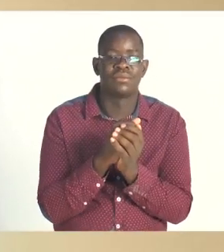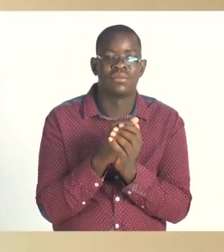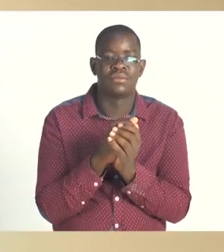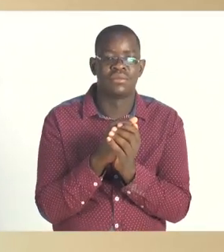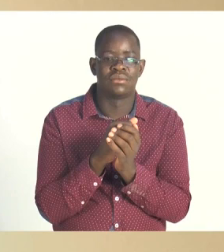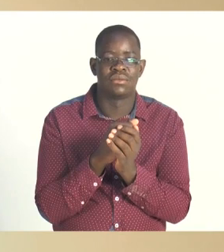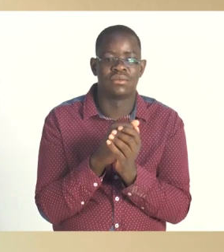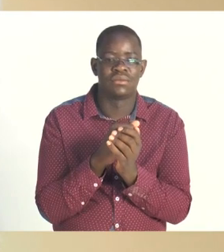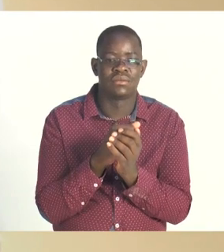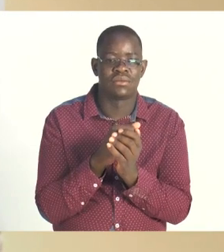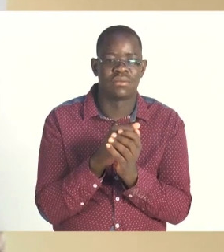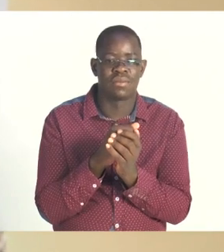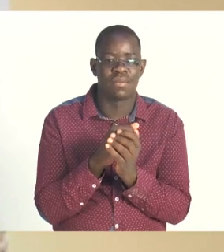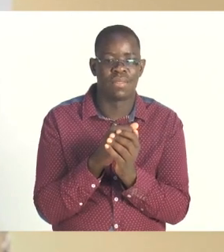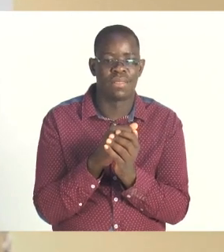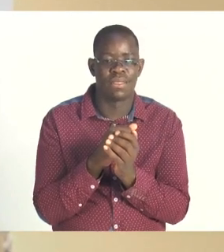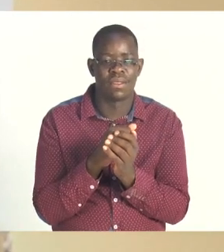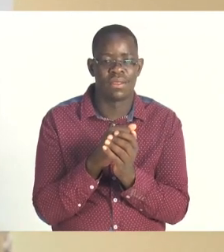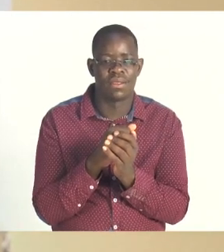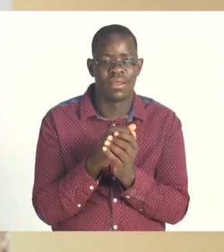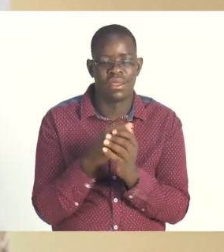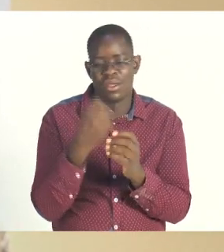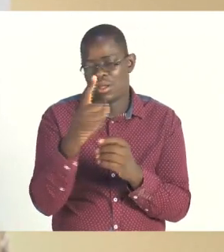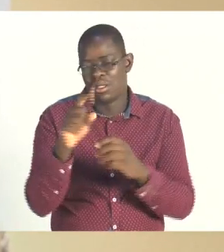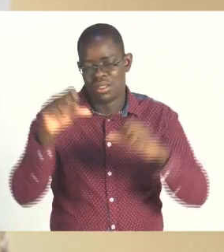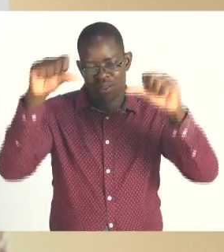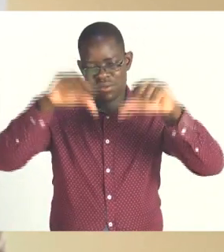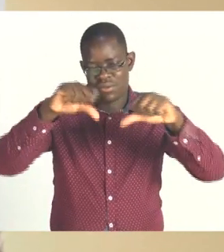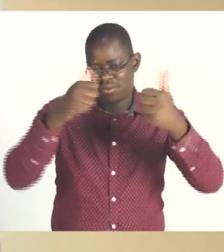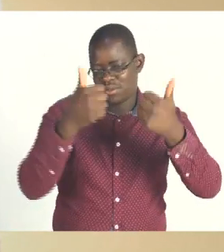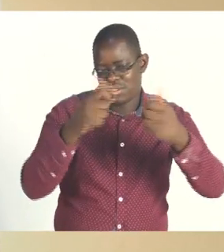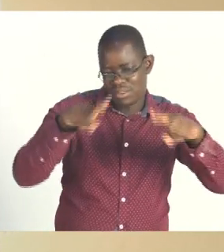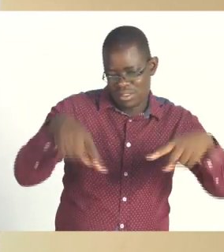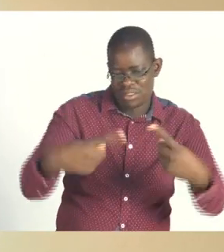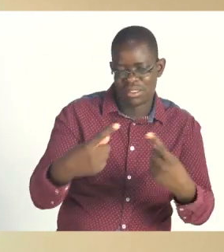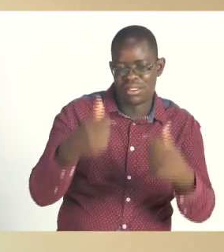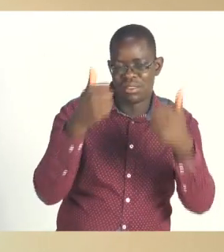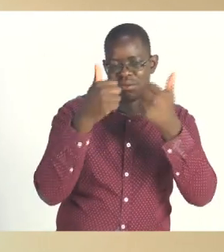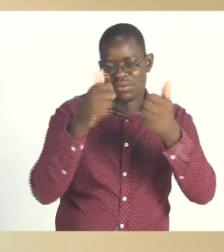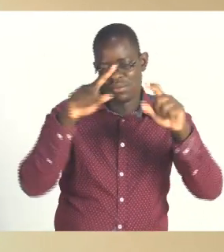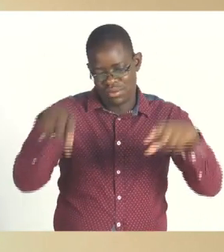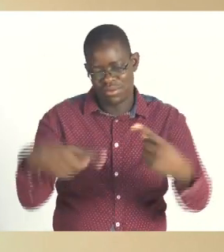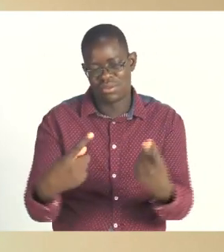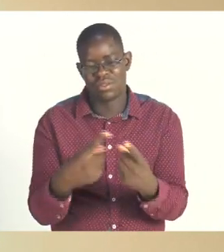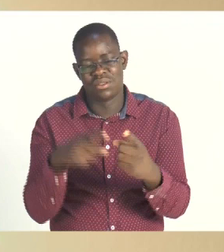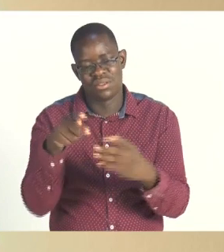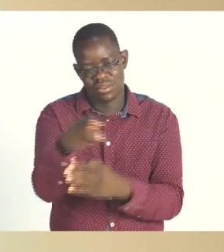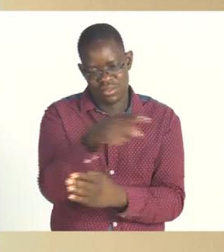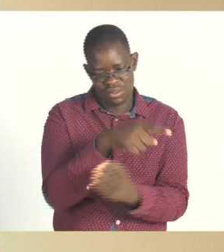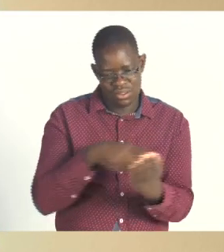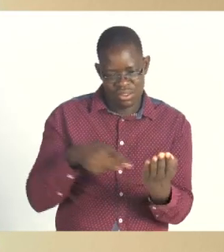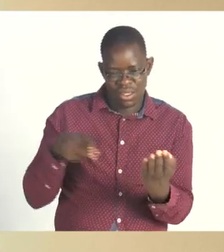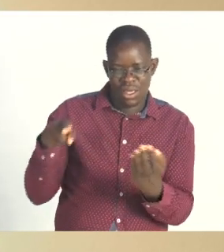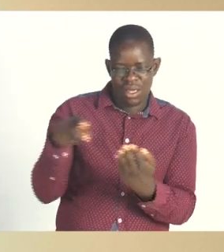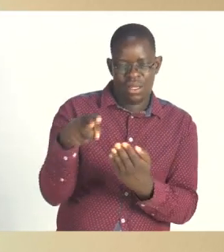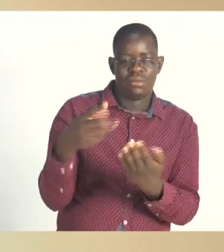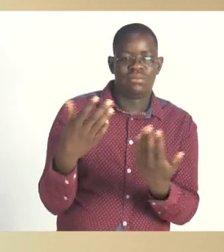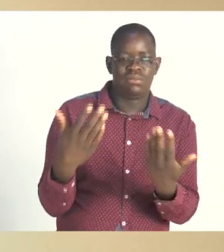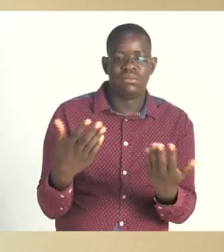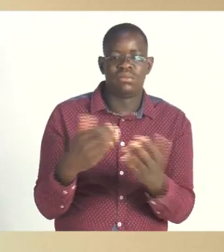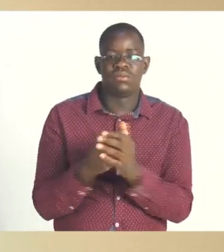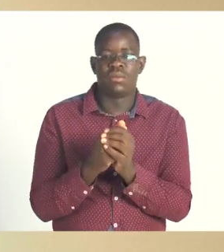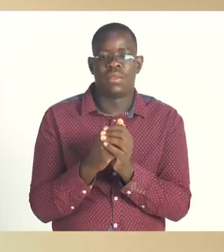Well, all these systems have their pros and cons. Well, to be honest, the rotational grazing system does also has